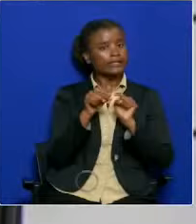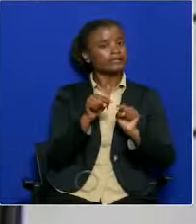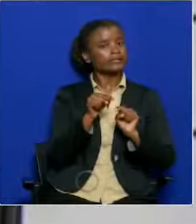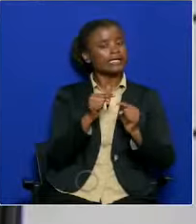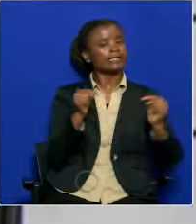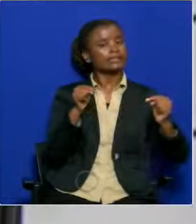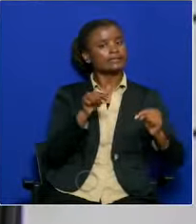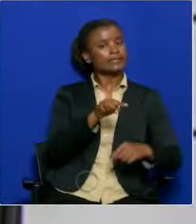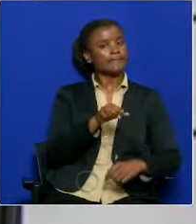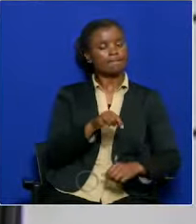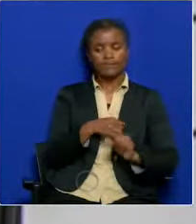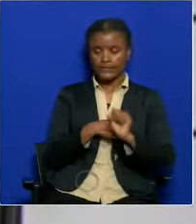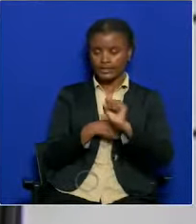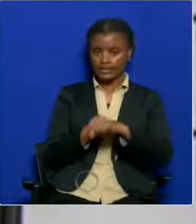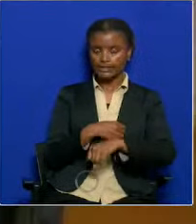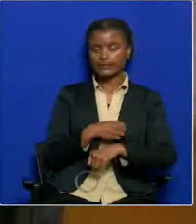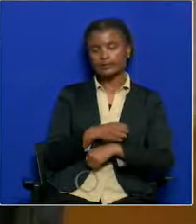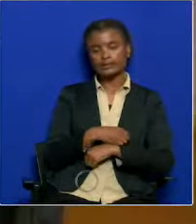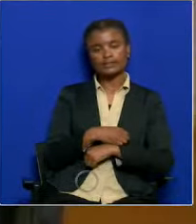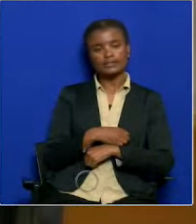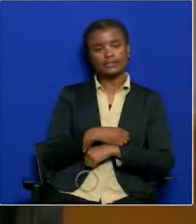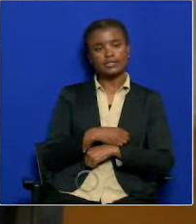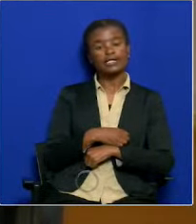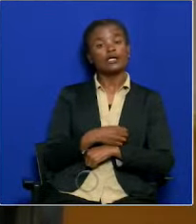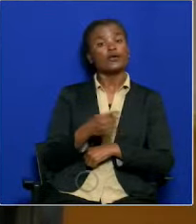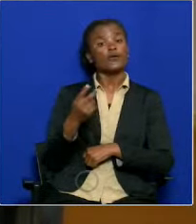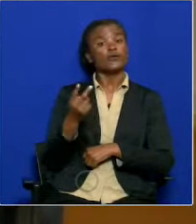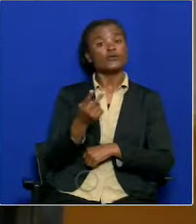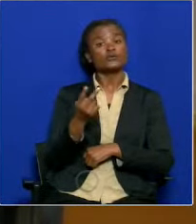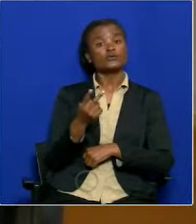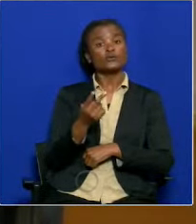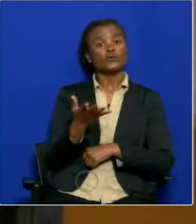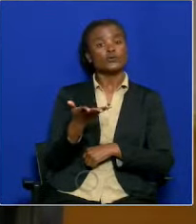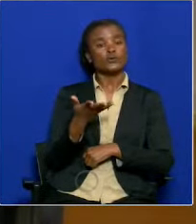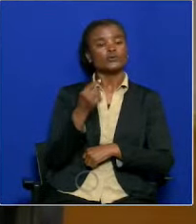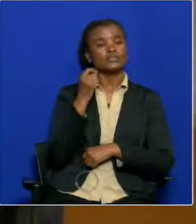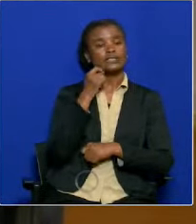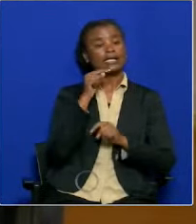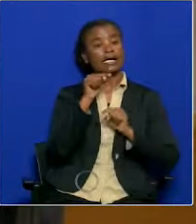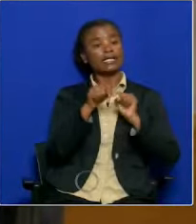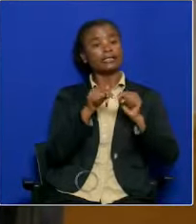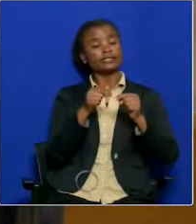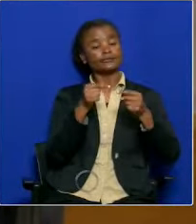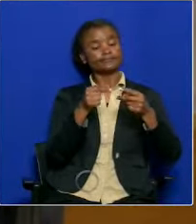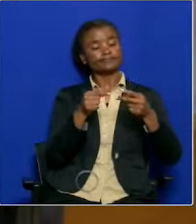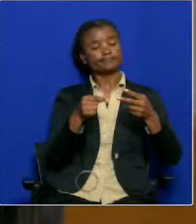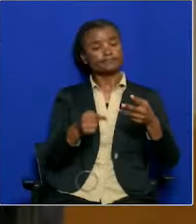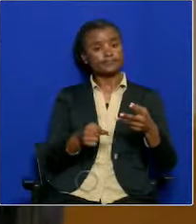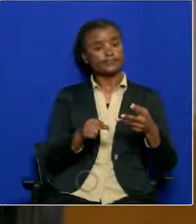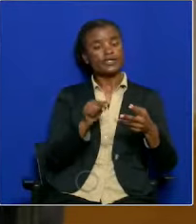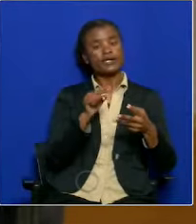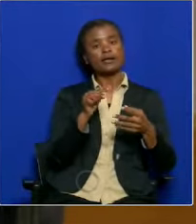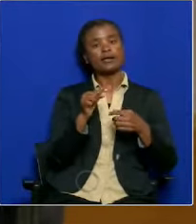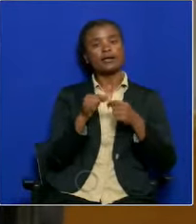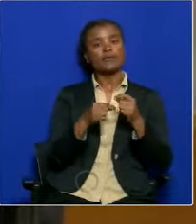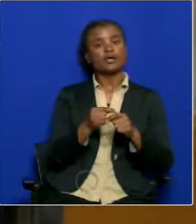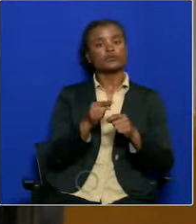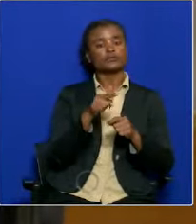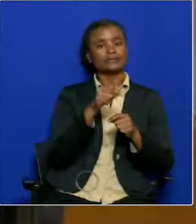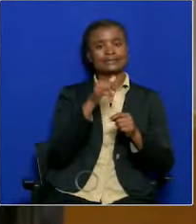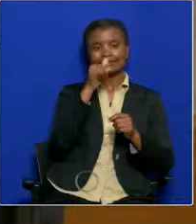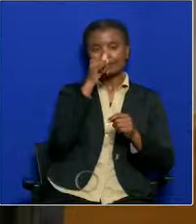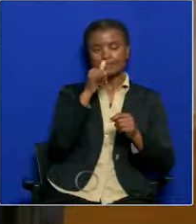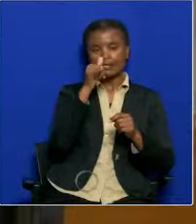He's charged and the allegations you are referring to were allegations of criminality, correct?